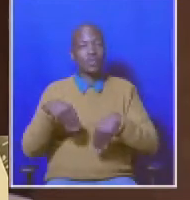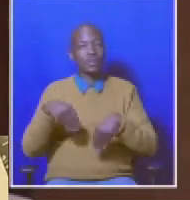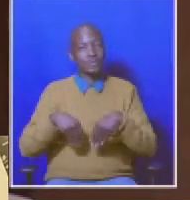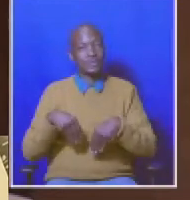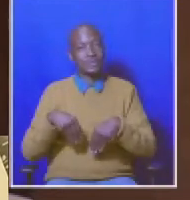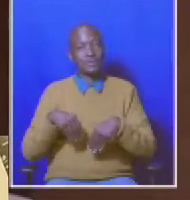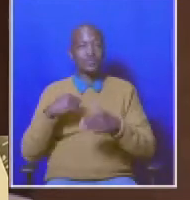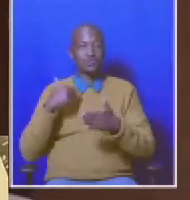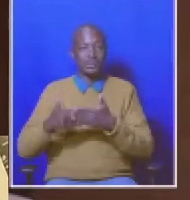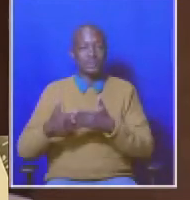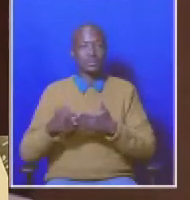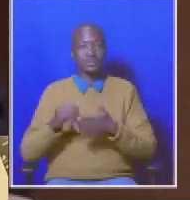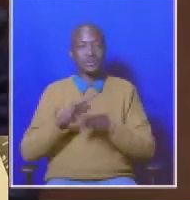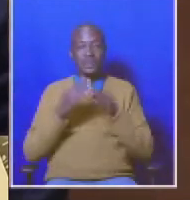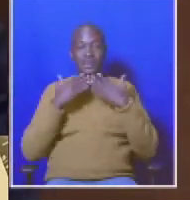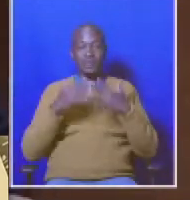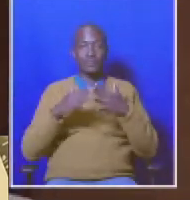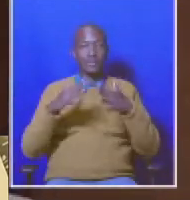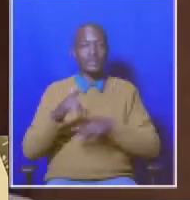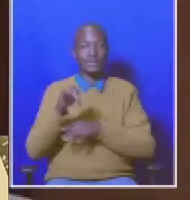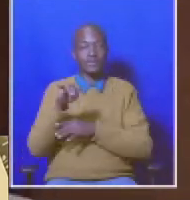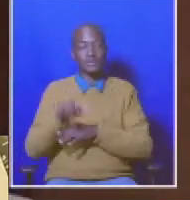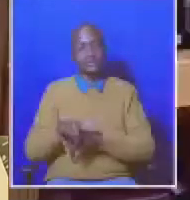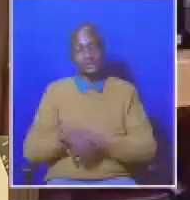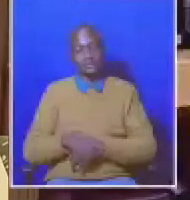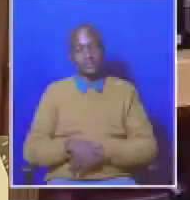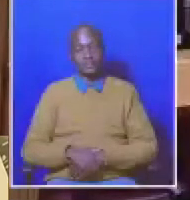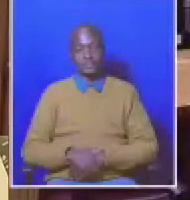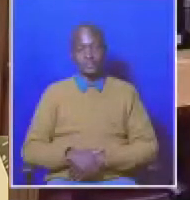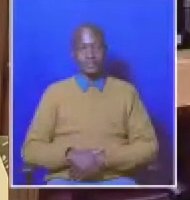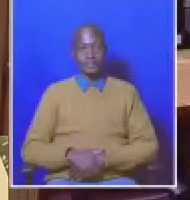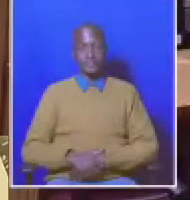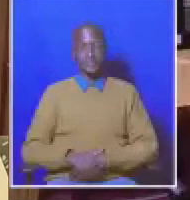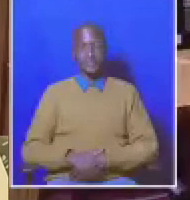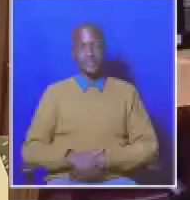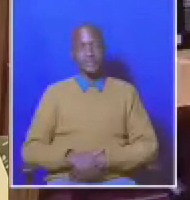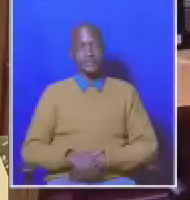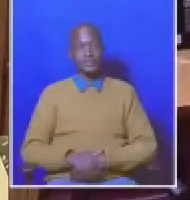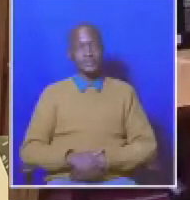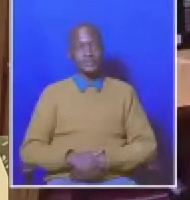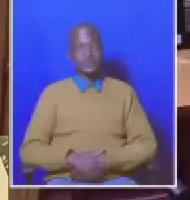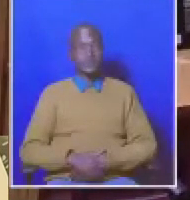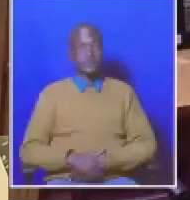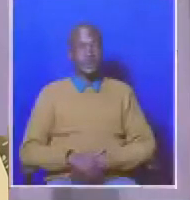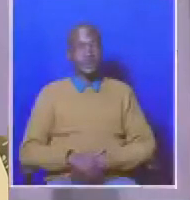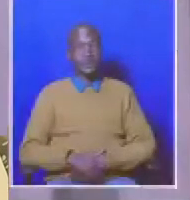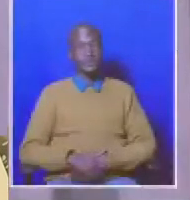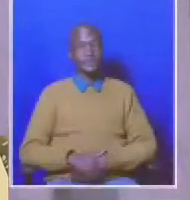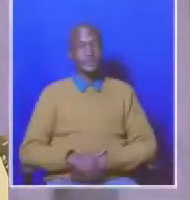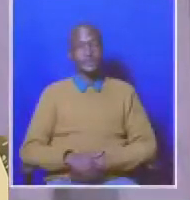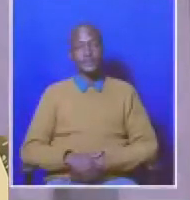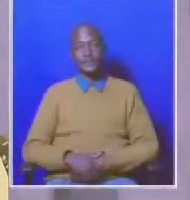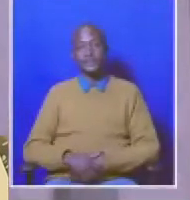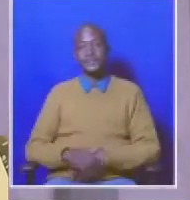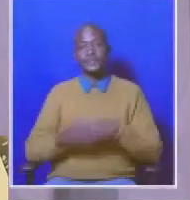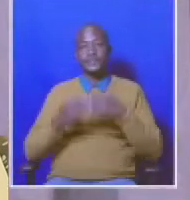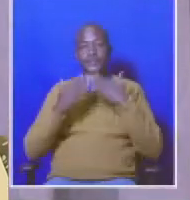point? Thank you very much, Chairperson. Thank you very much, Deputy President. Thank you very much,